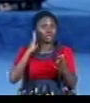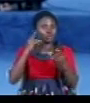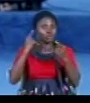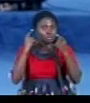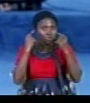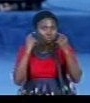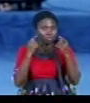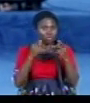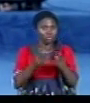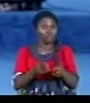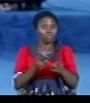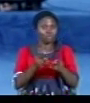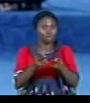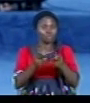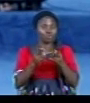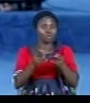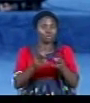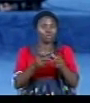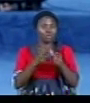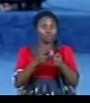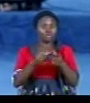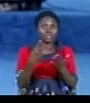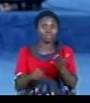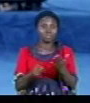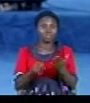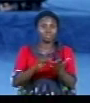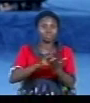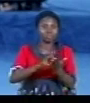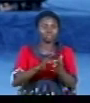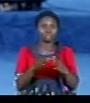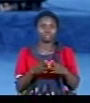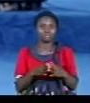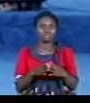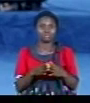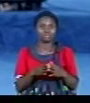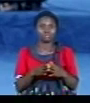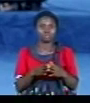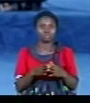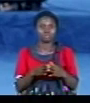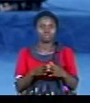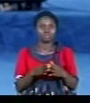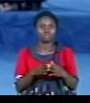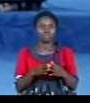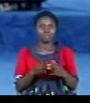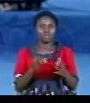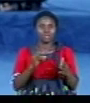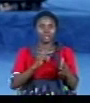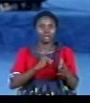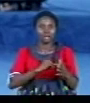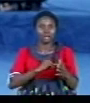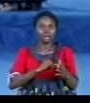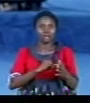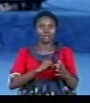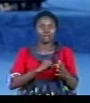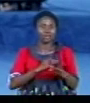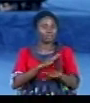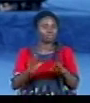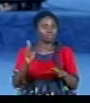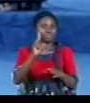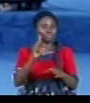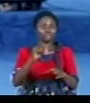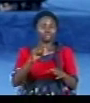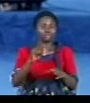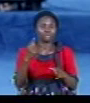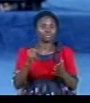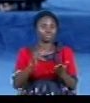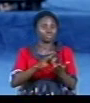immediately the rain starts falling, I must don't leave that spot. And I don't normally use the drugs in morning or daytime. I normally use it